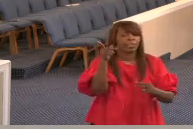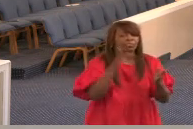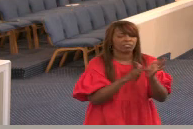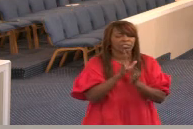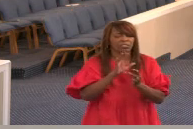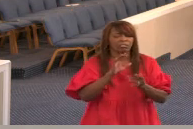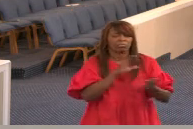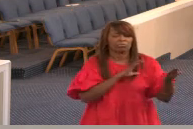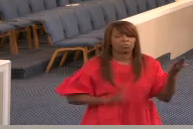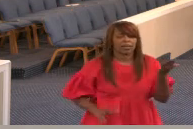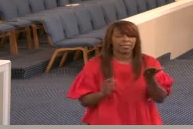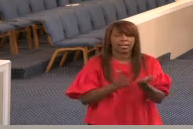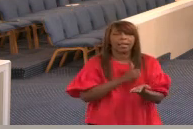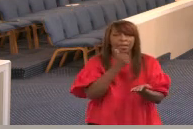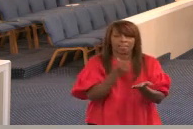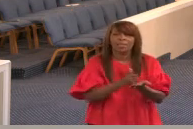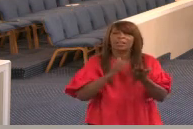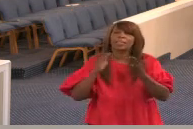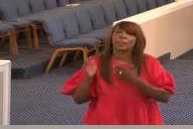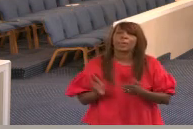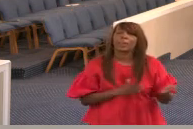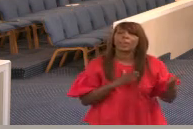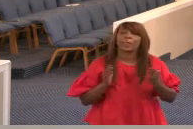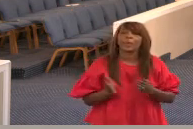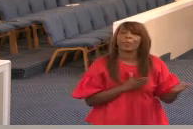Amen. Let's prepare to